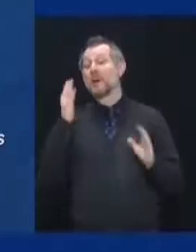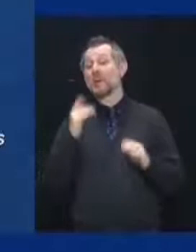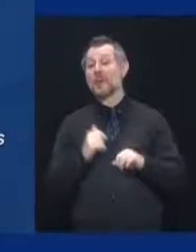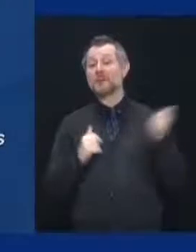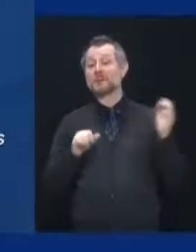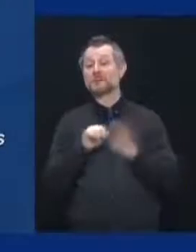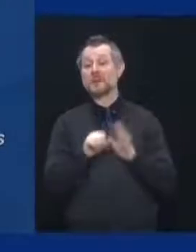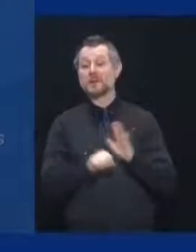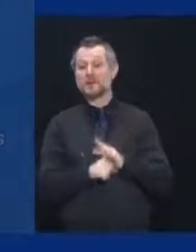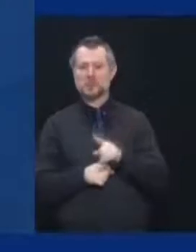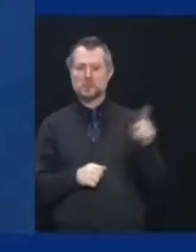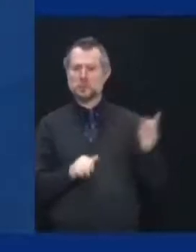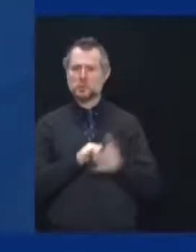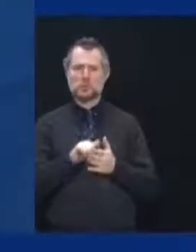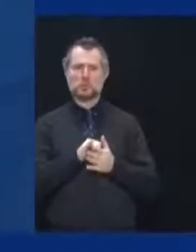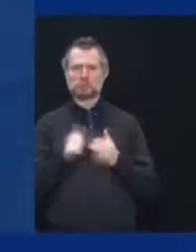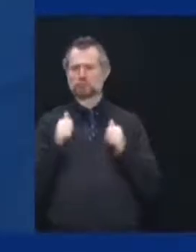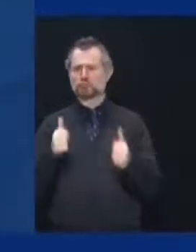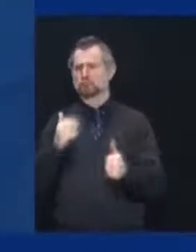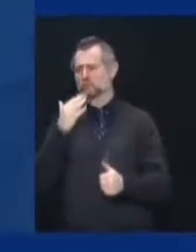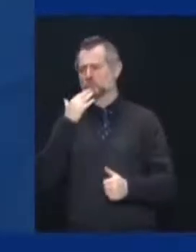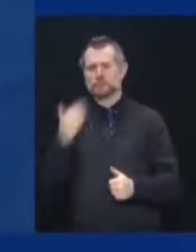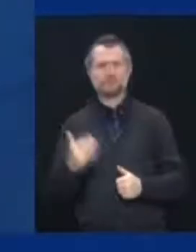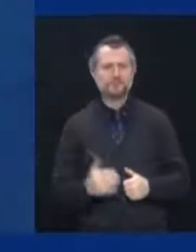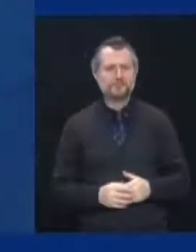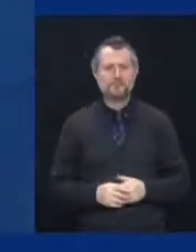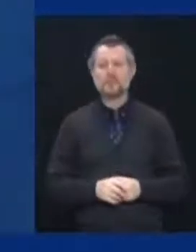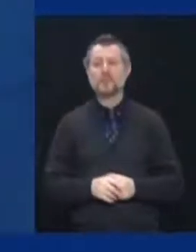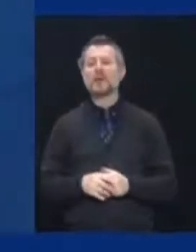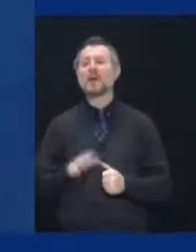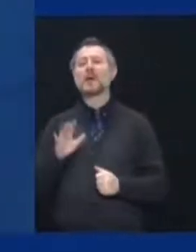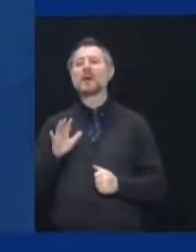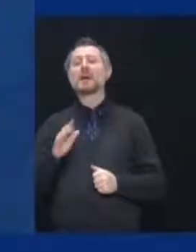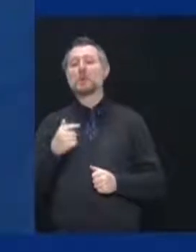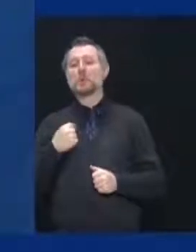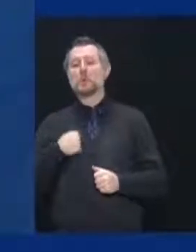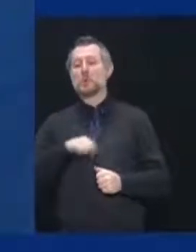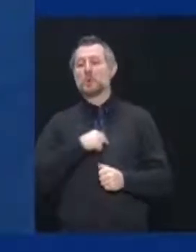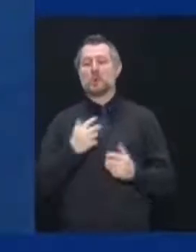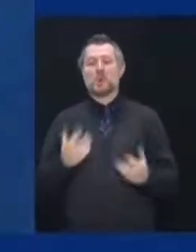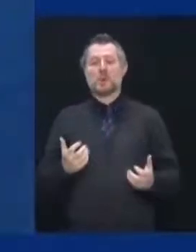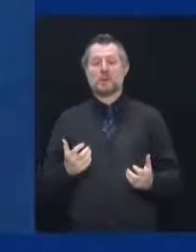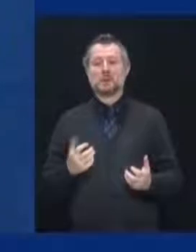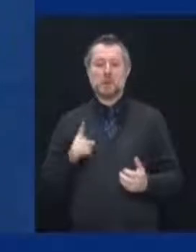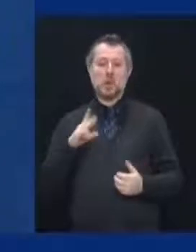that's a very good number. Obviously, our way in New York is we always want to do better.